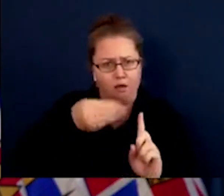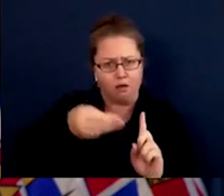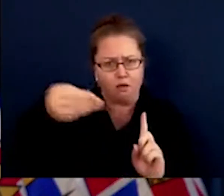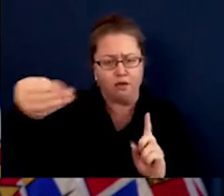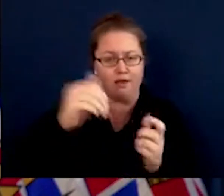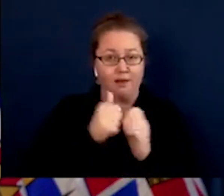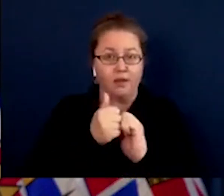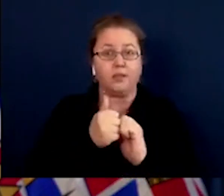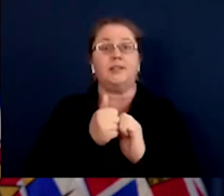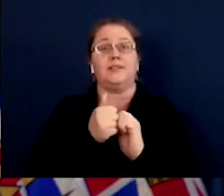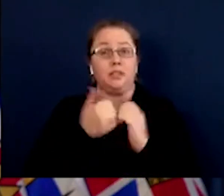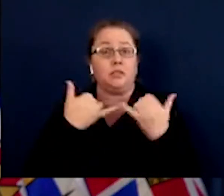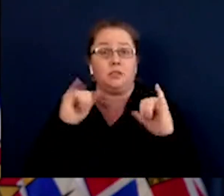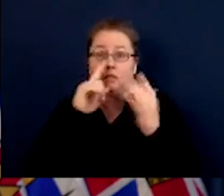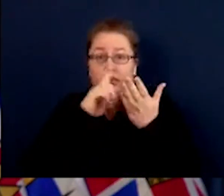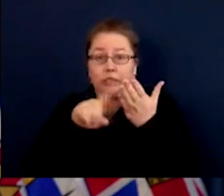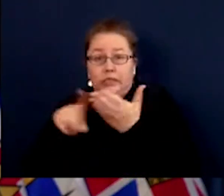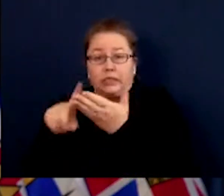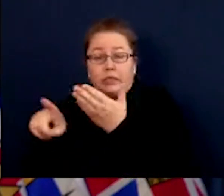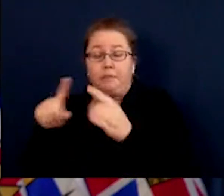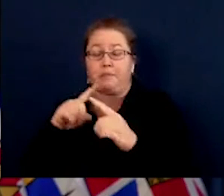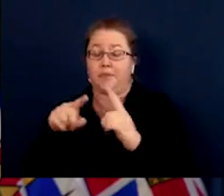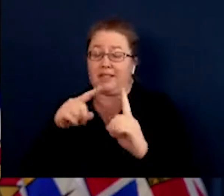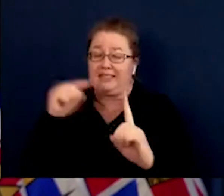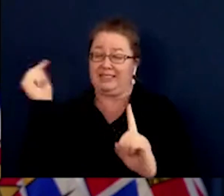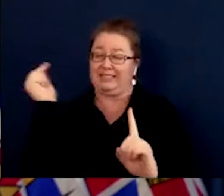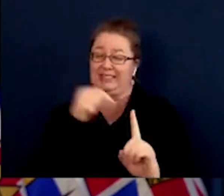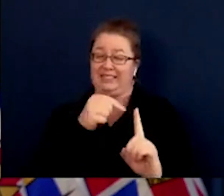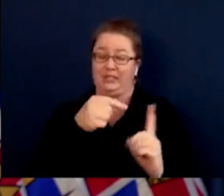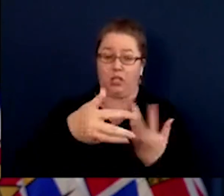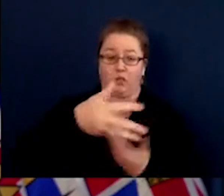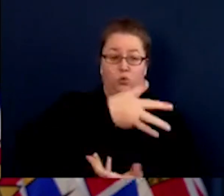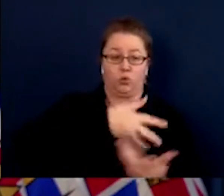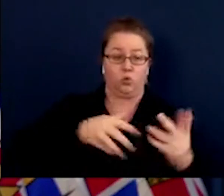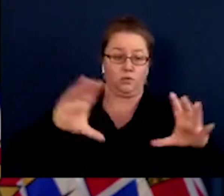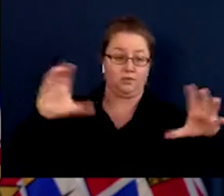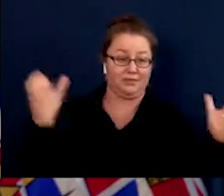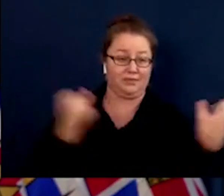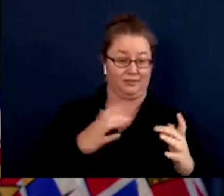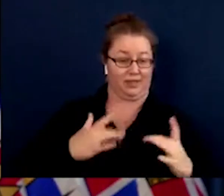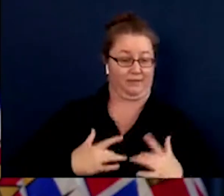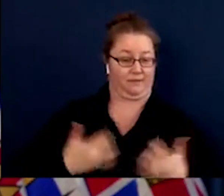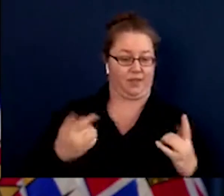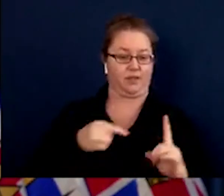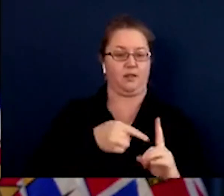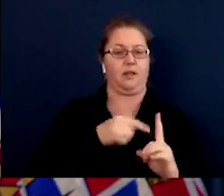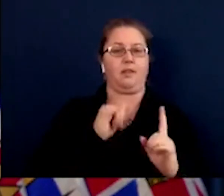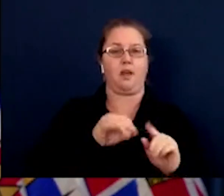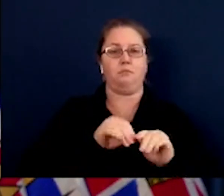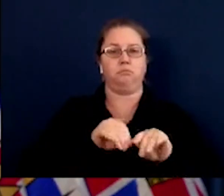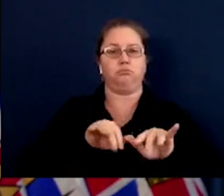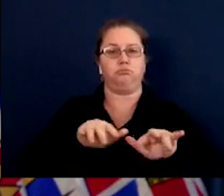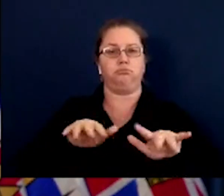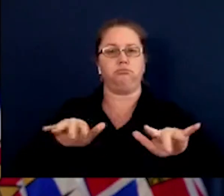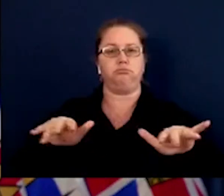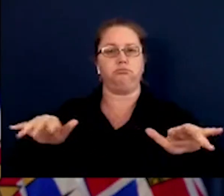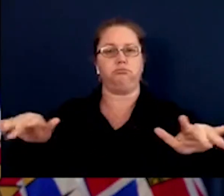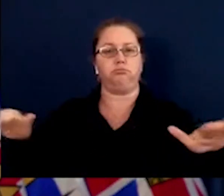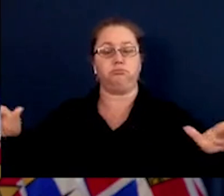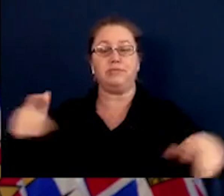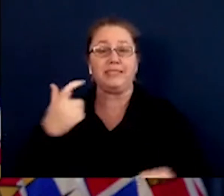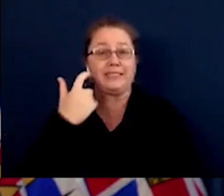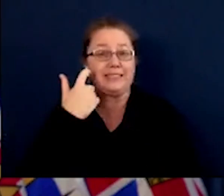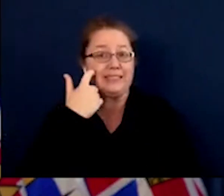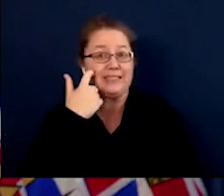new cases stemming from social gatherings are spilling over to other locations, to other parts of our community.